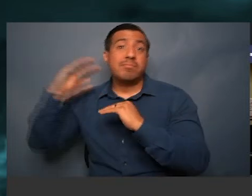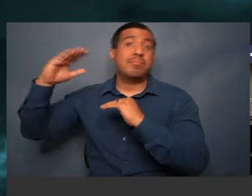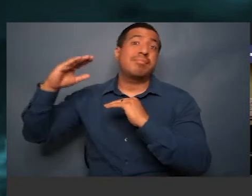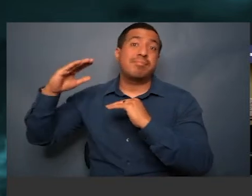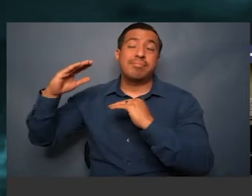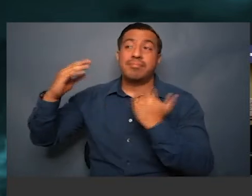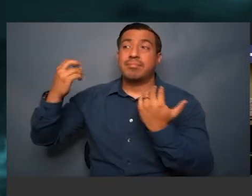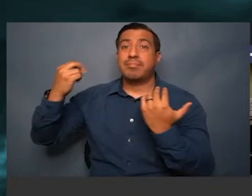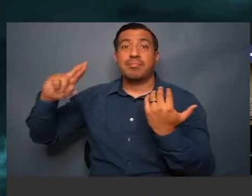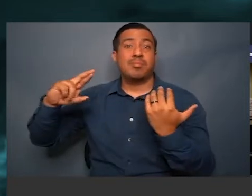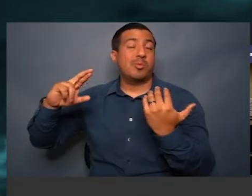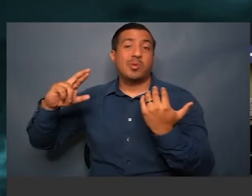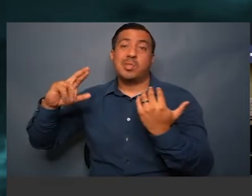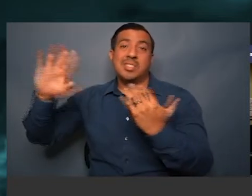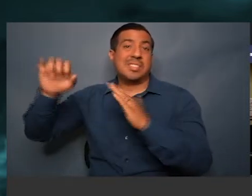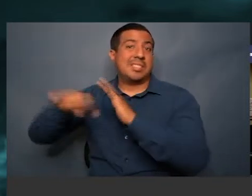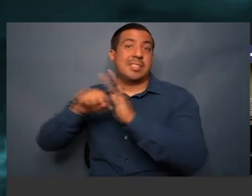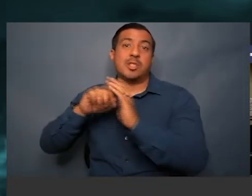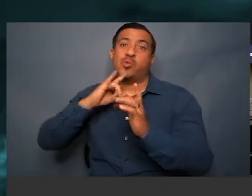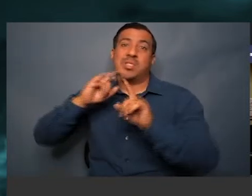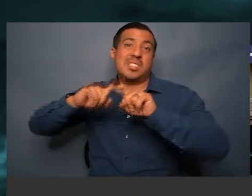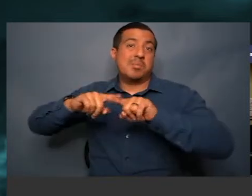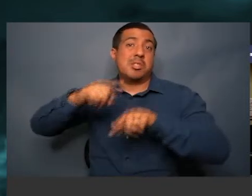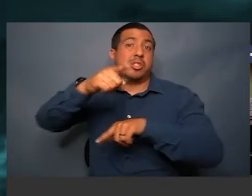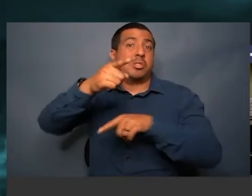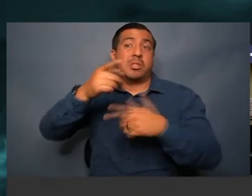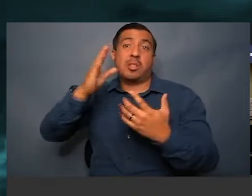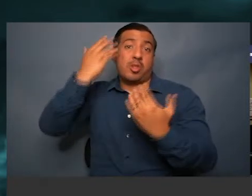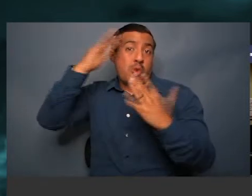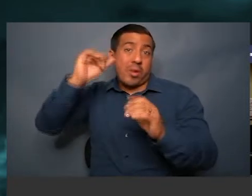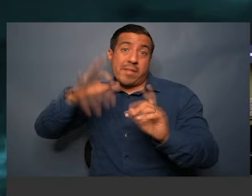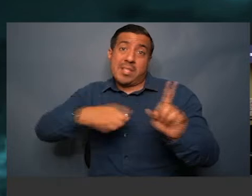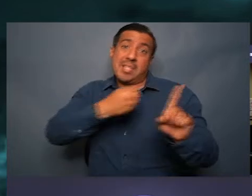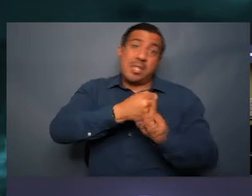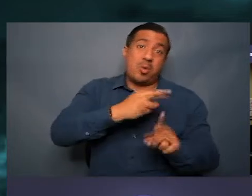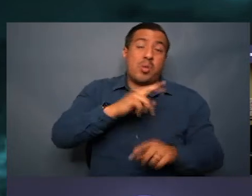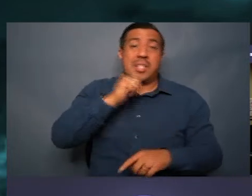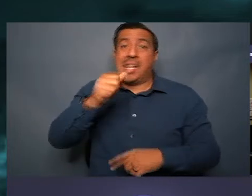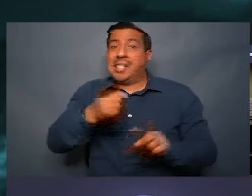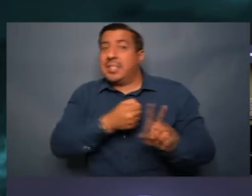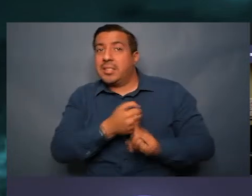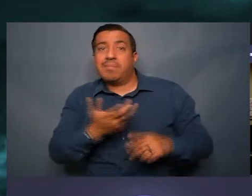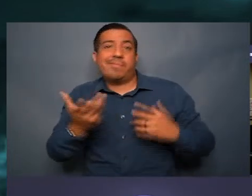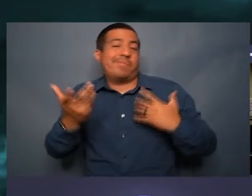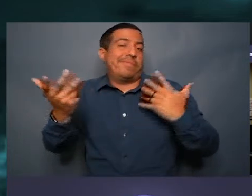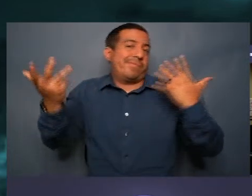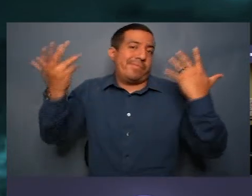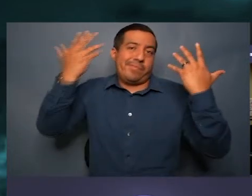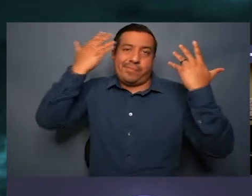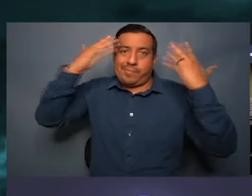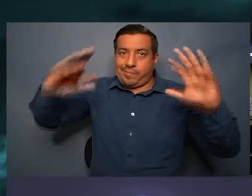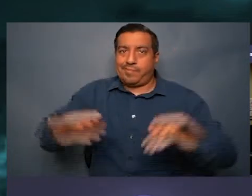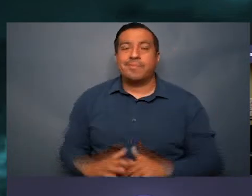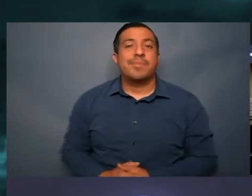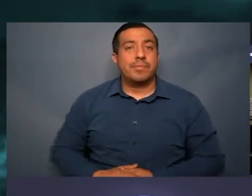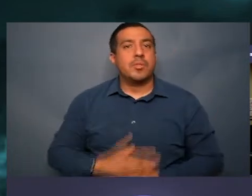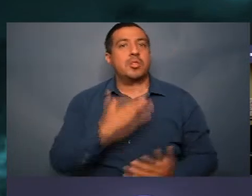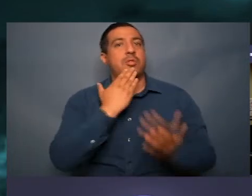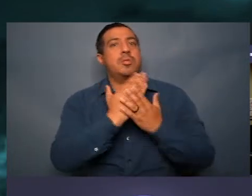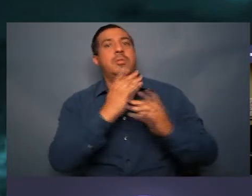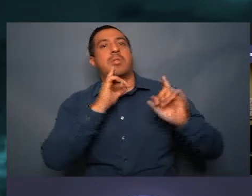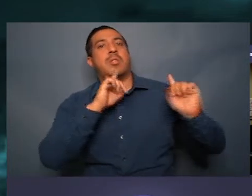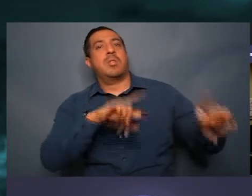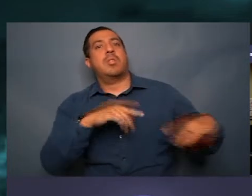If you don't get hit, you're lucky. If you do get hit, it's a terrible season. Yeah, David, I couldn't have answered that any better. So